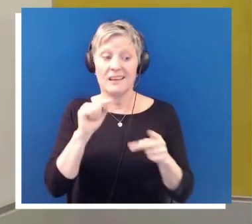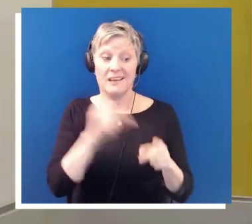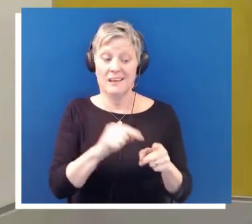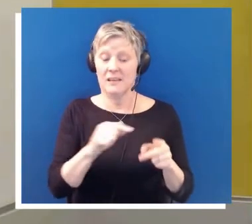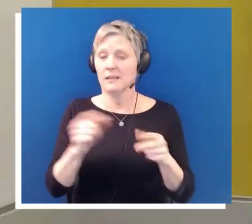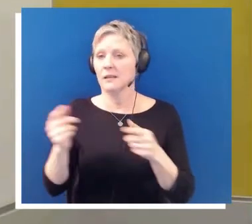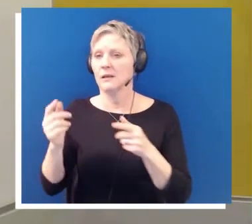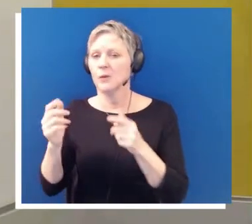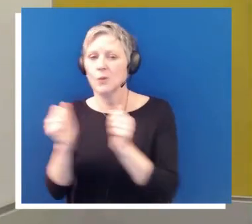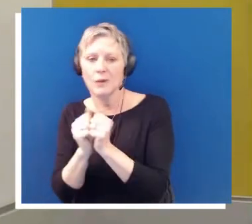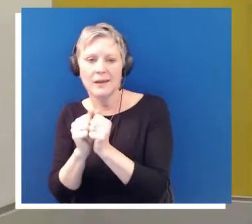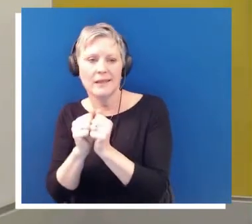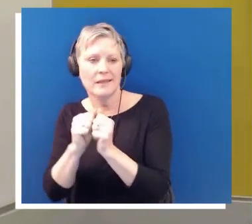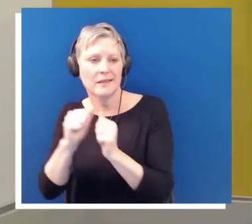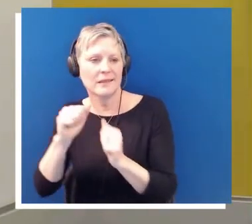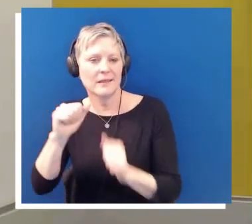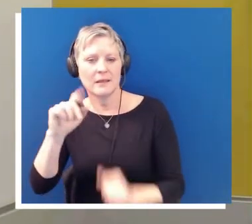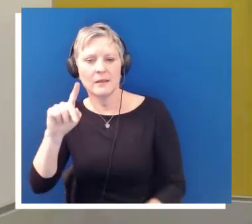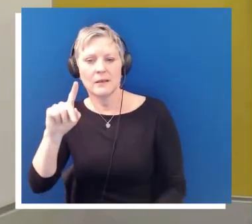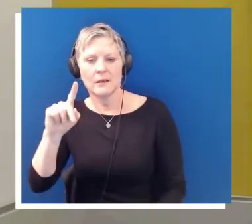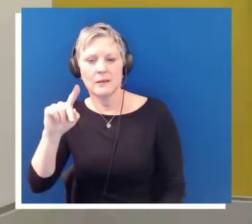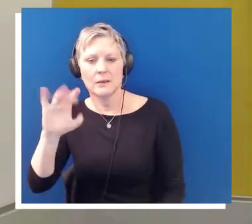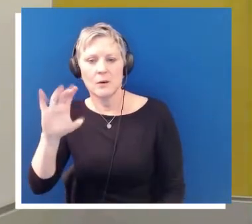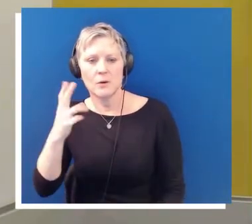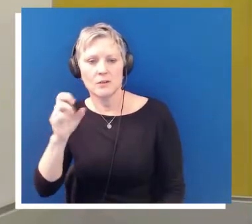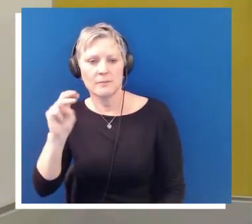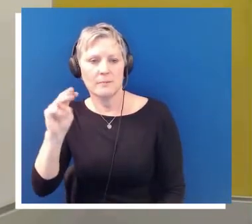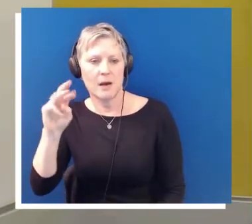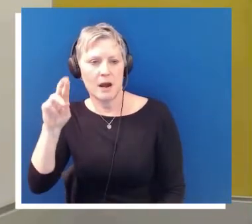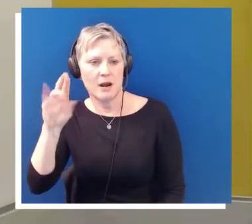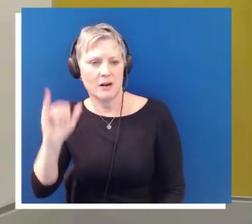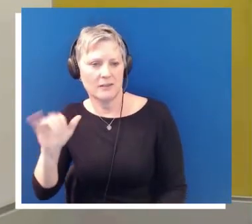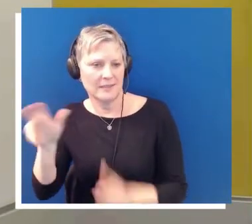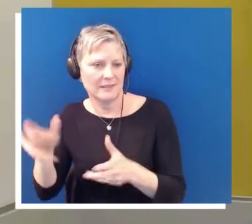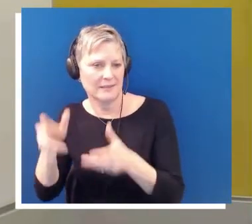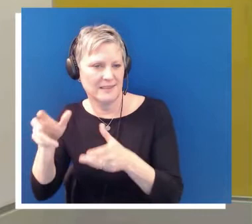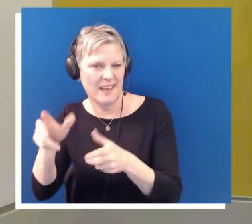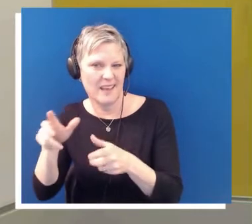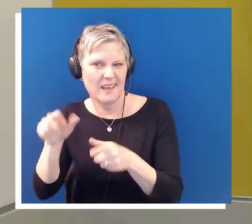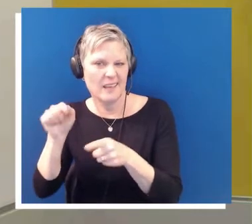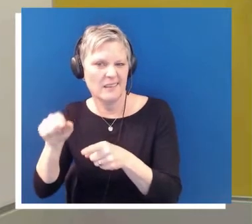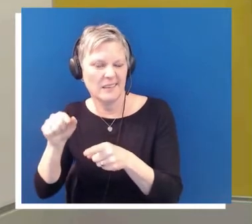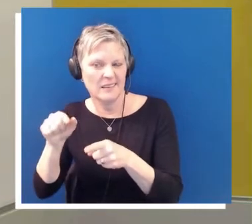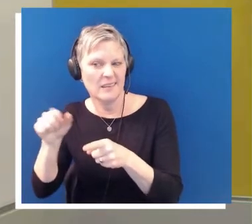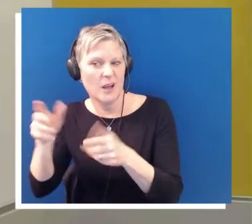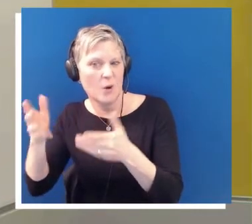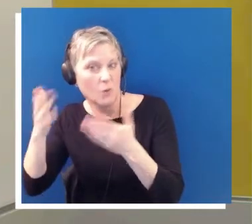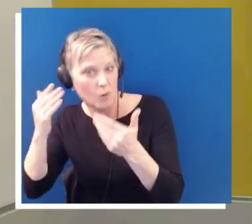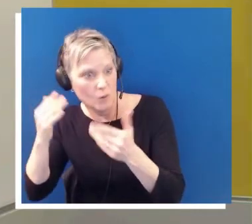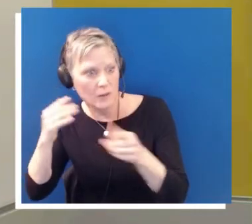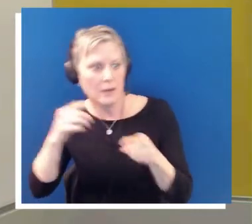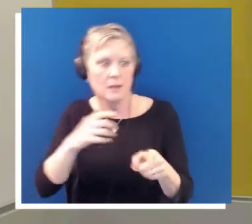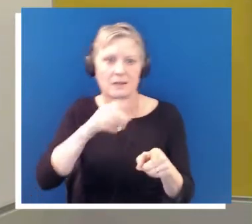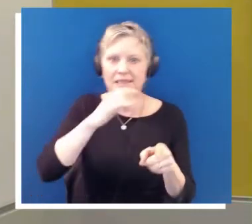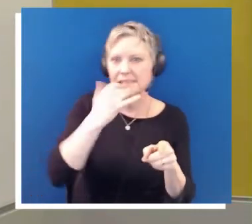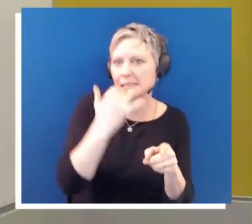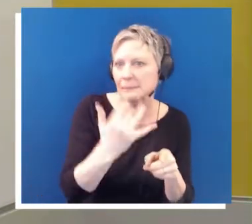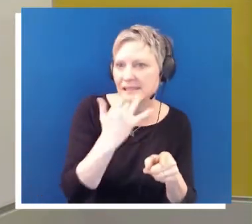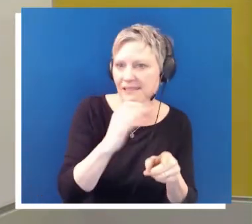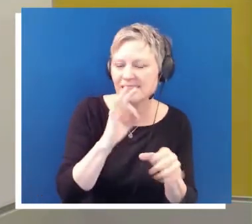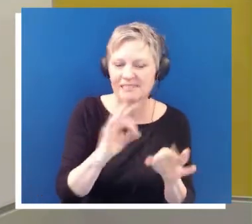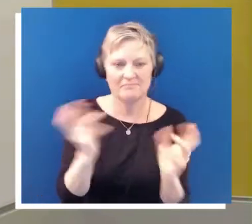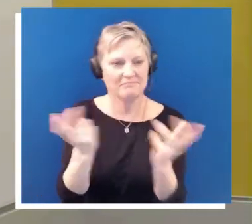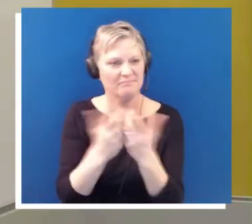a little bit of hot going on, a little bit of cold going on, and it's one of my favorites. So what we're going to do is we're going to begin by just putting a little bit of oil in our